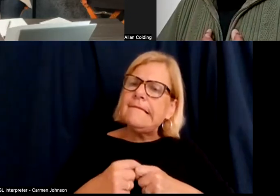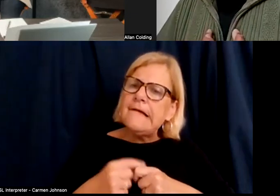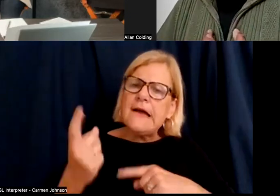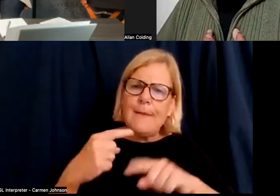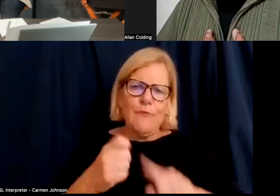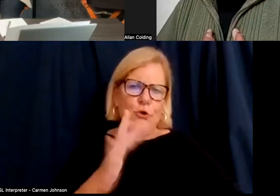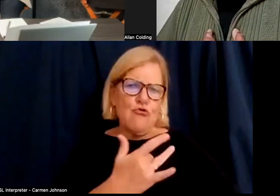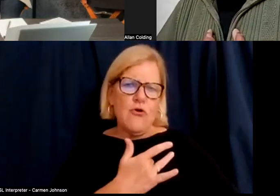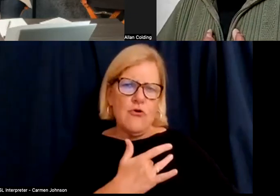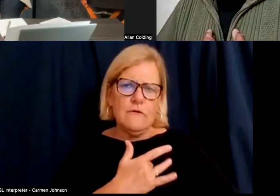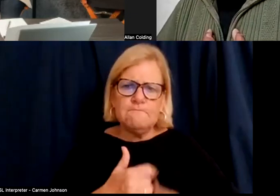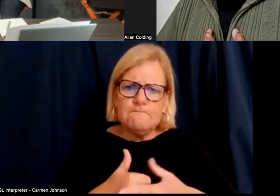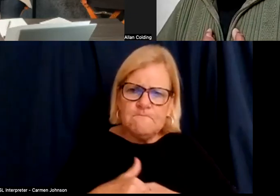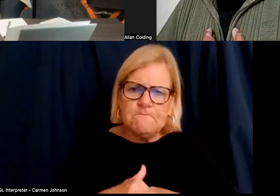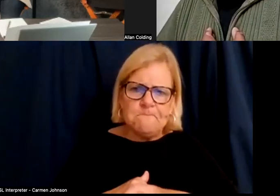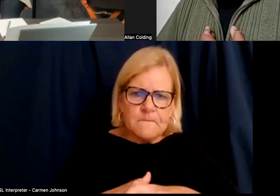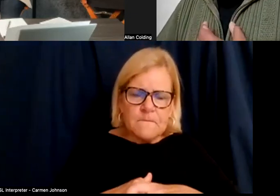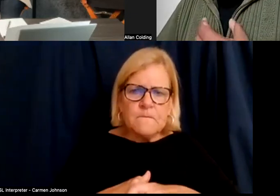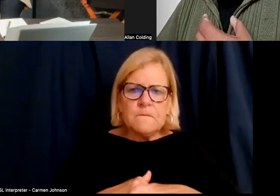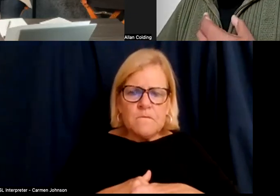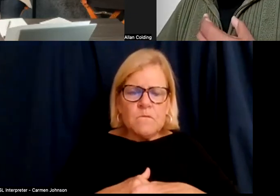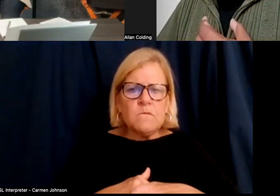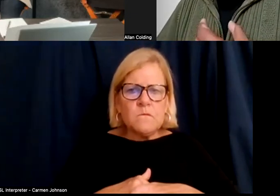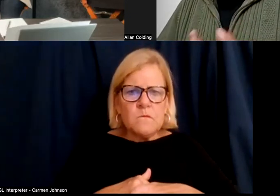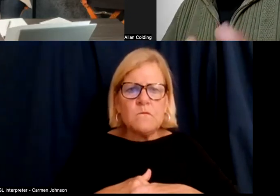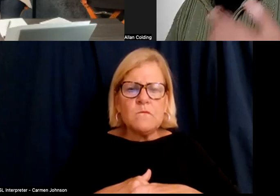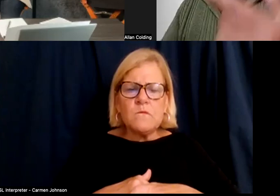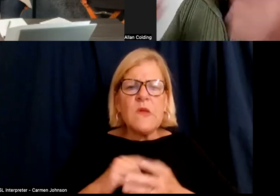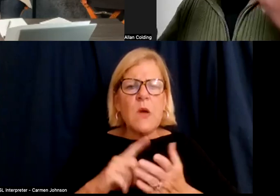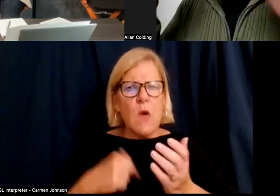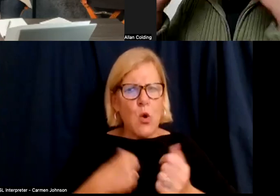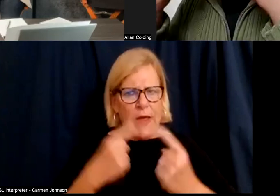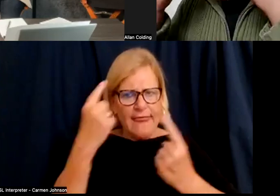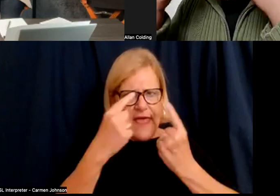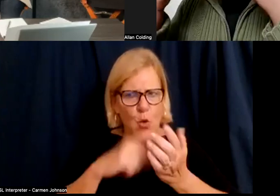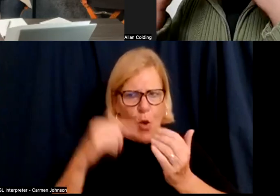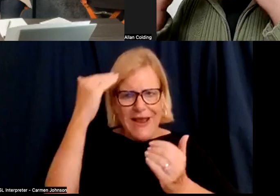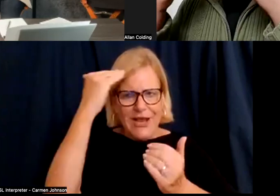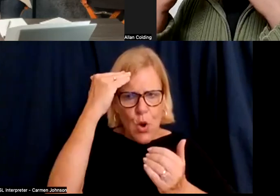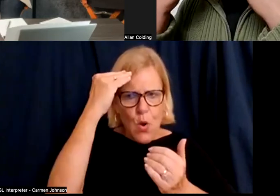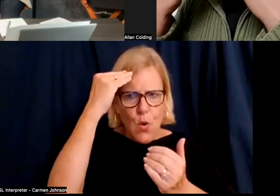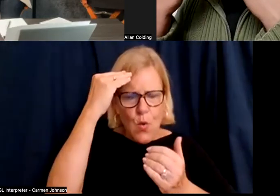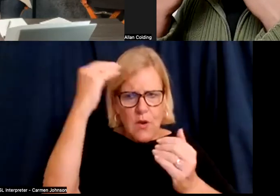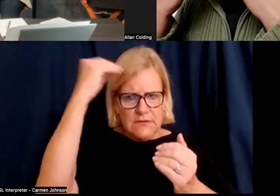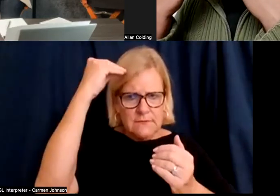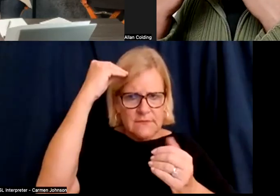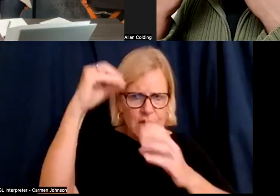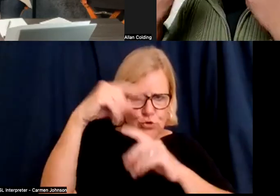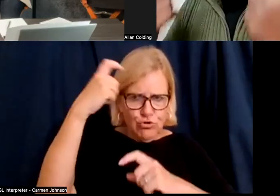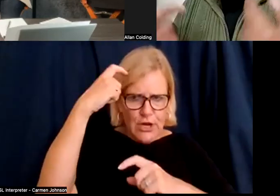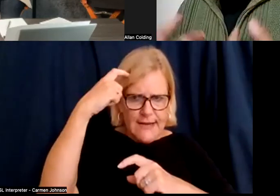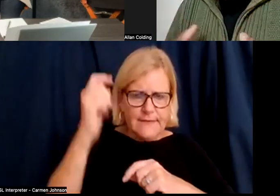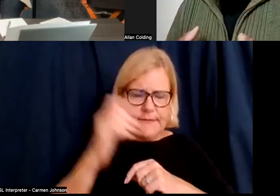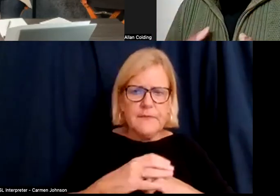from your heart. Okay. What we think and what we know is all stored up in your brain here.